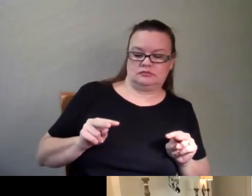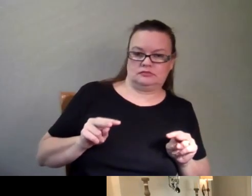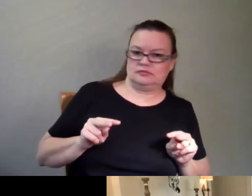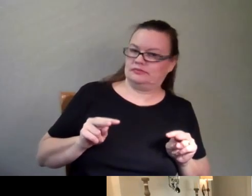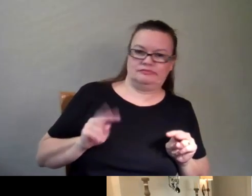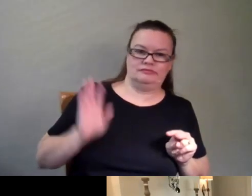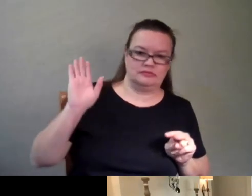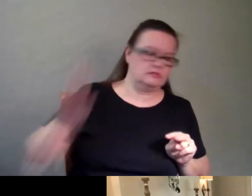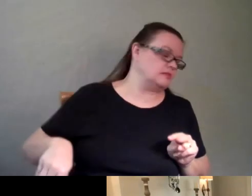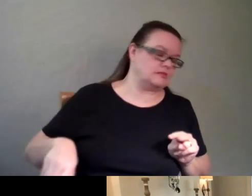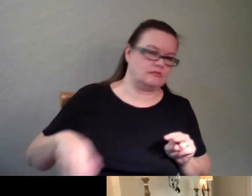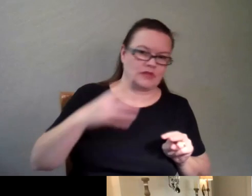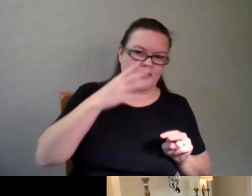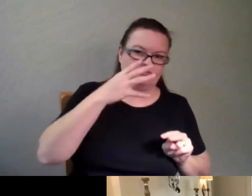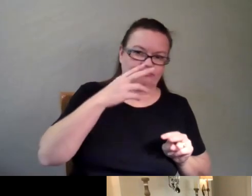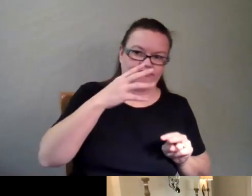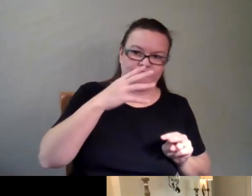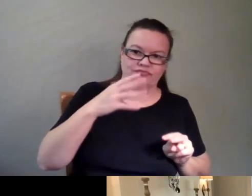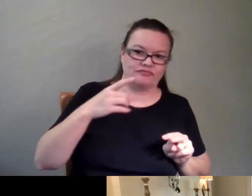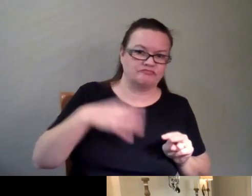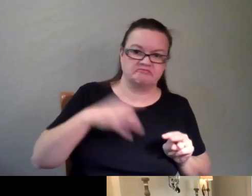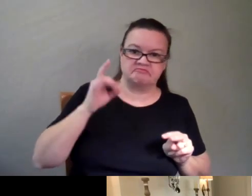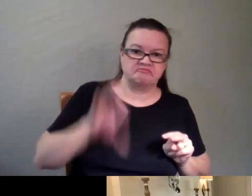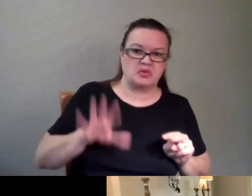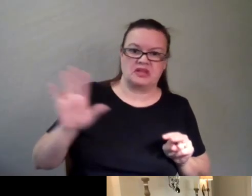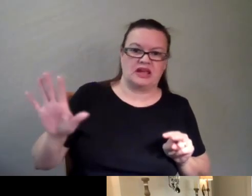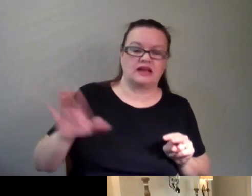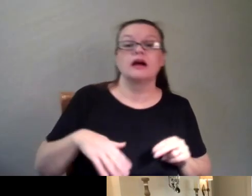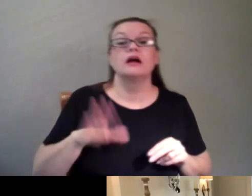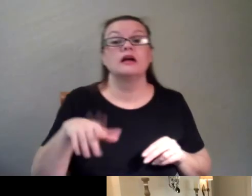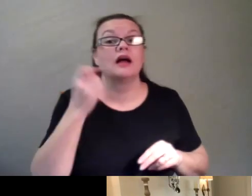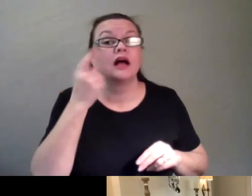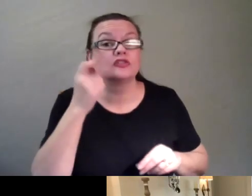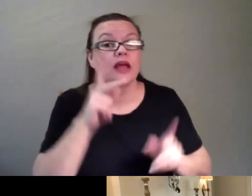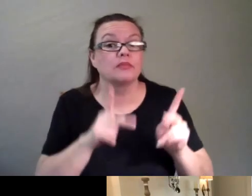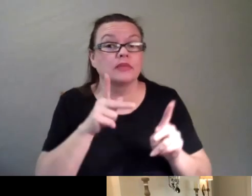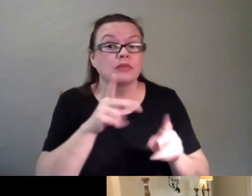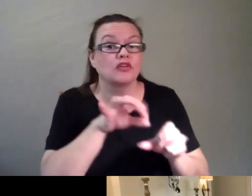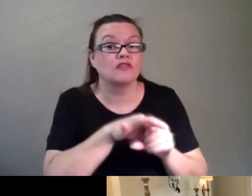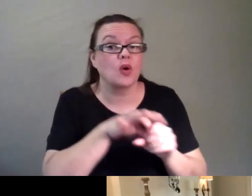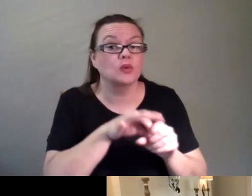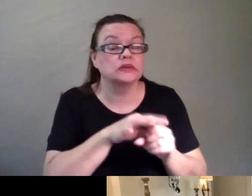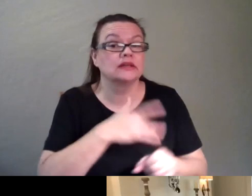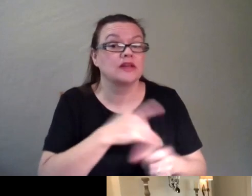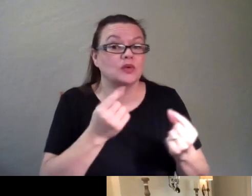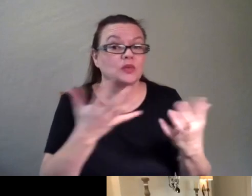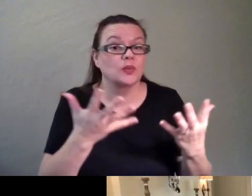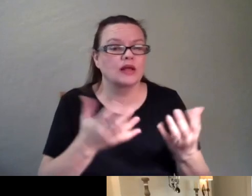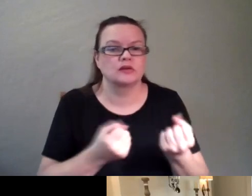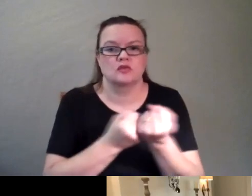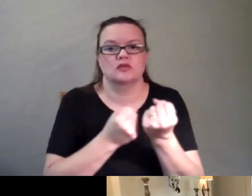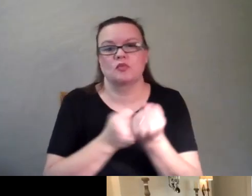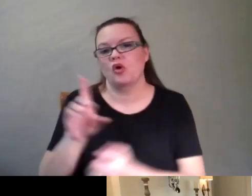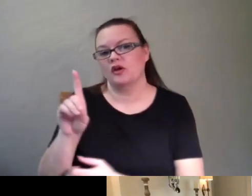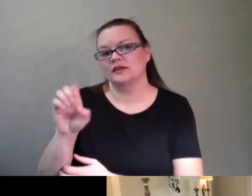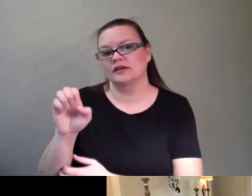susceptible to demagoguery and demagogues, whether it be candidates or social media, or the